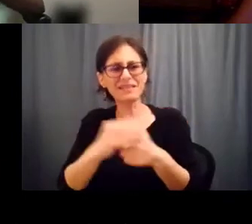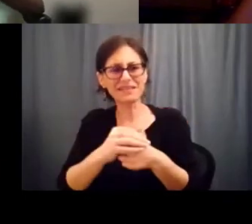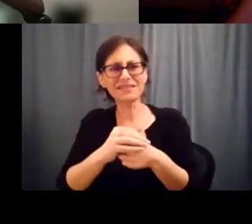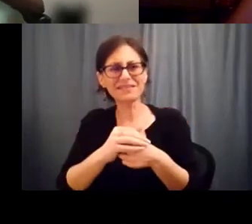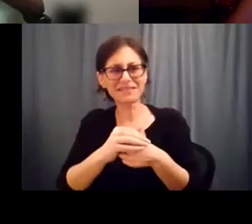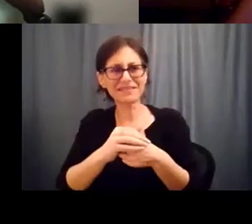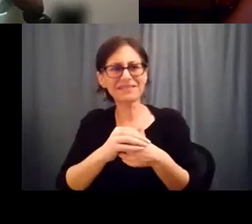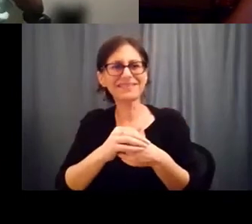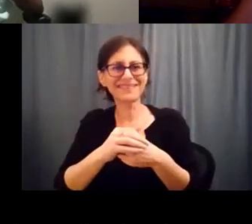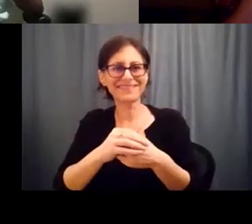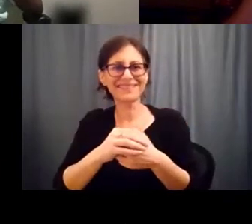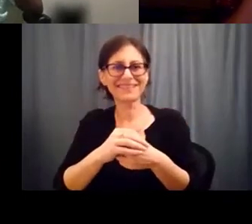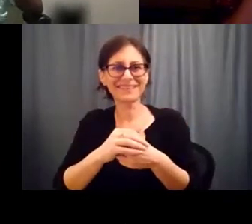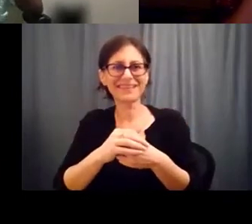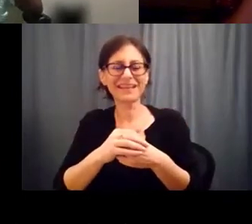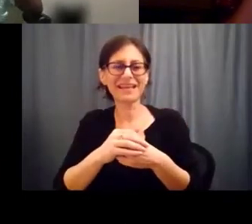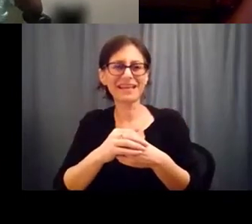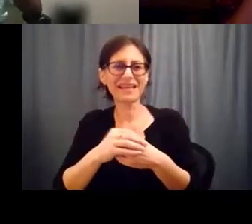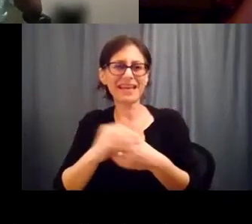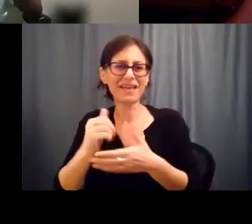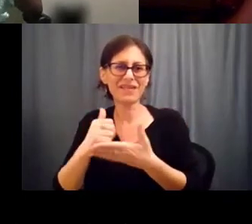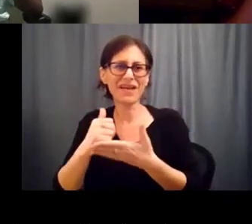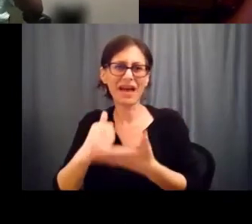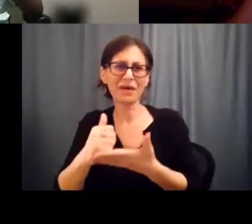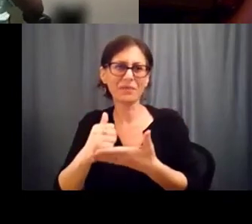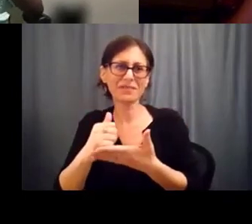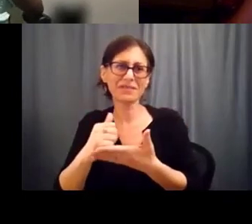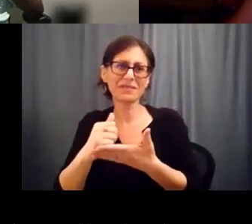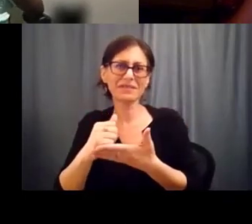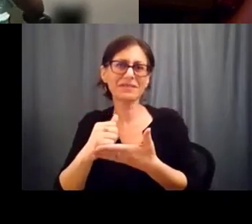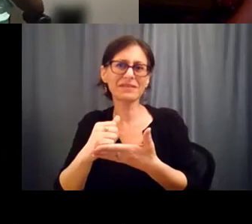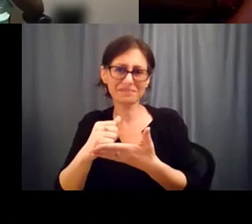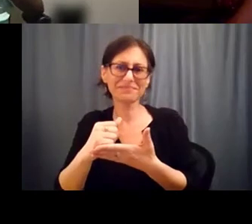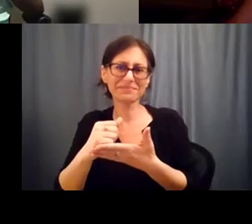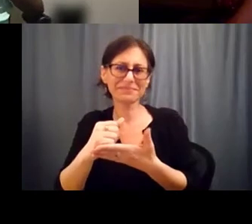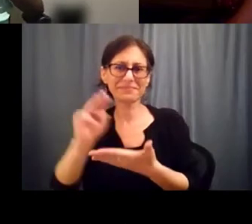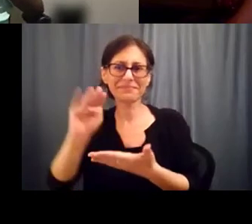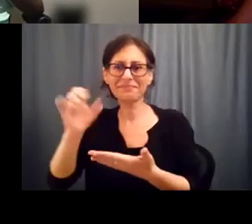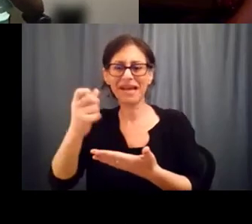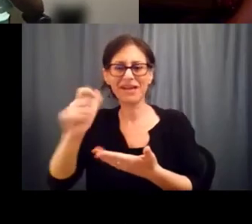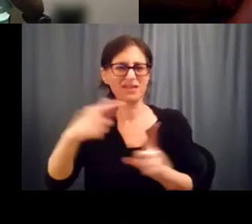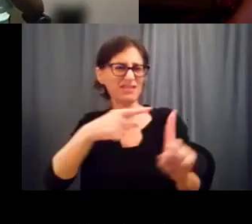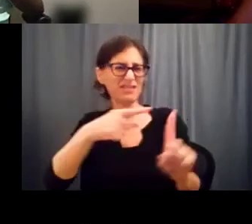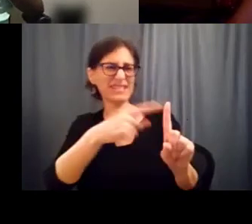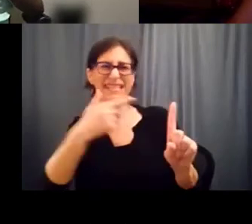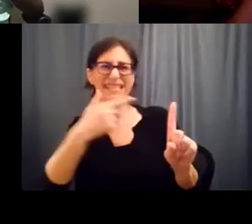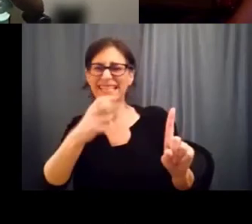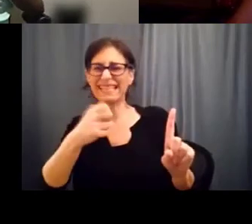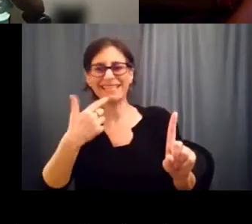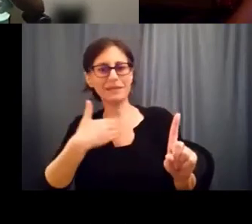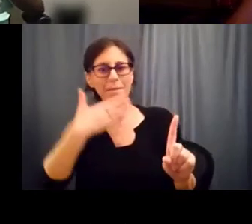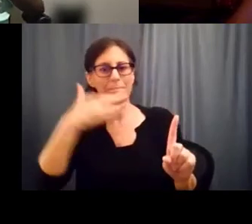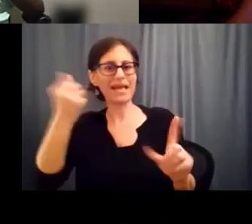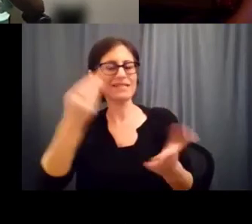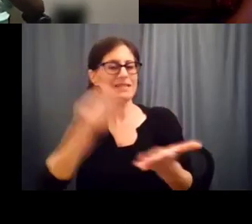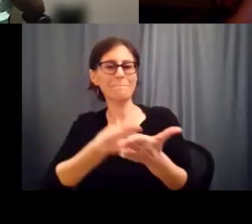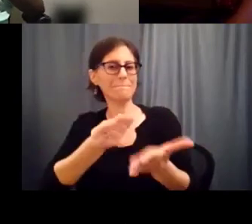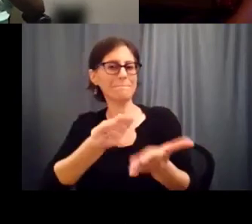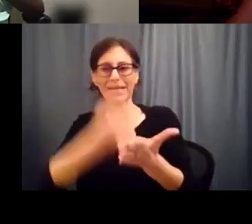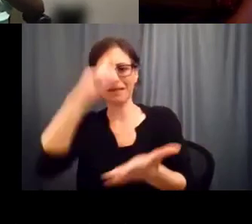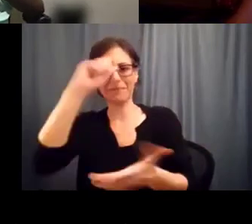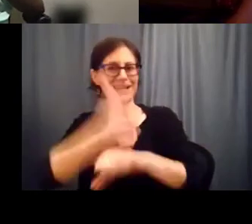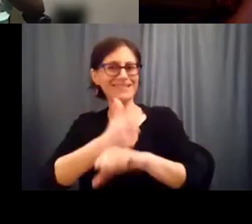guy from me? You've got the best money mindset of any of us, let's be honest.